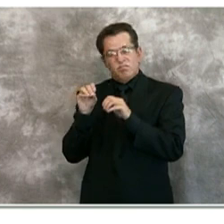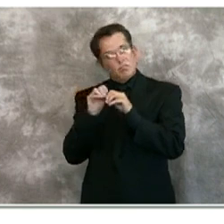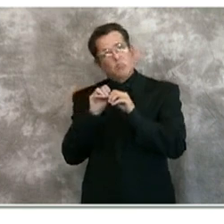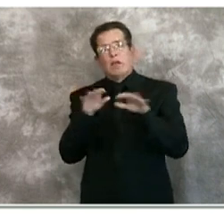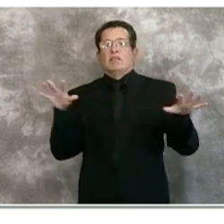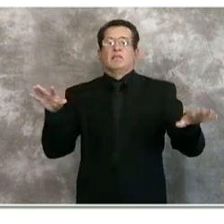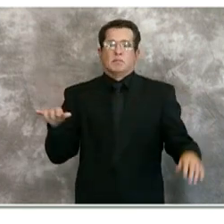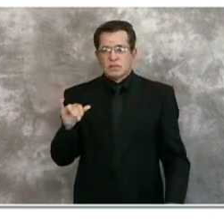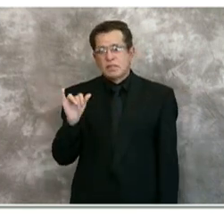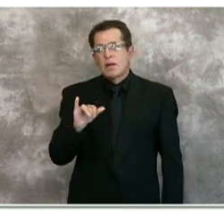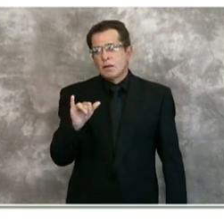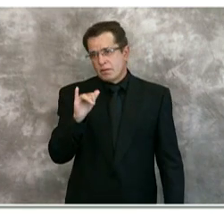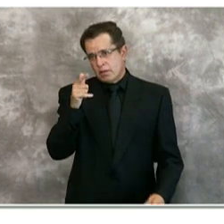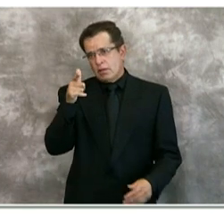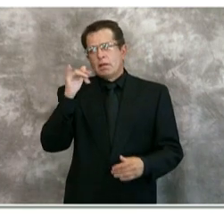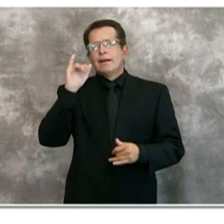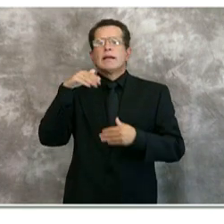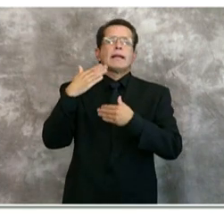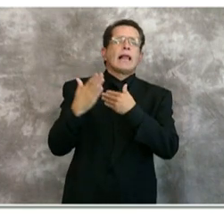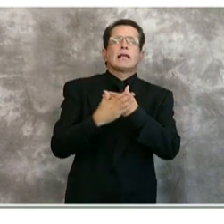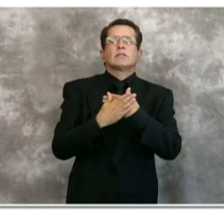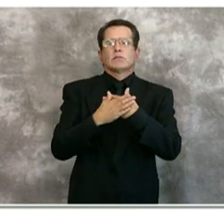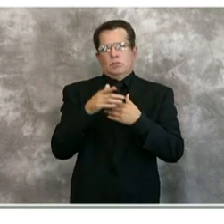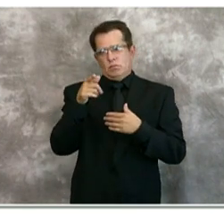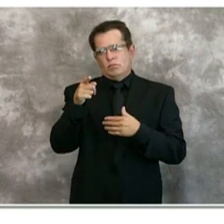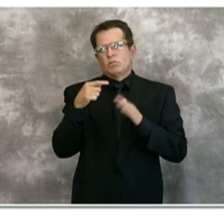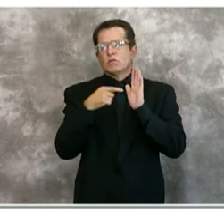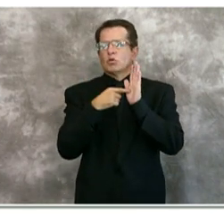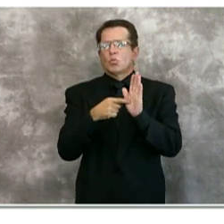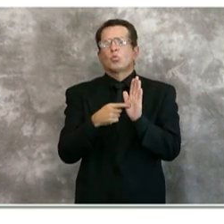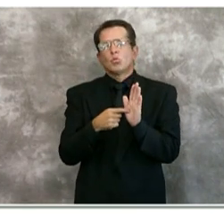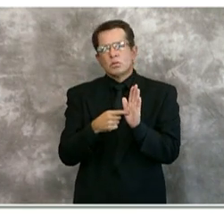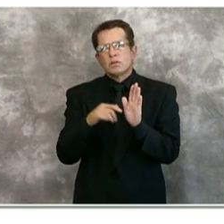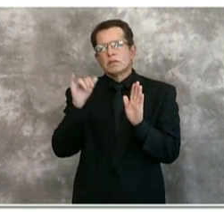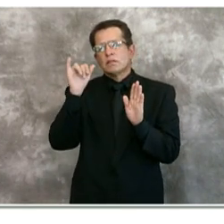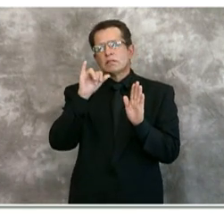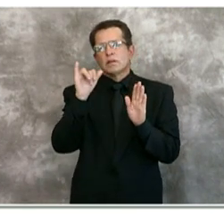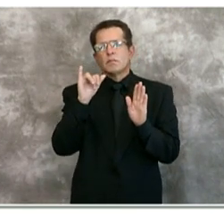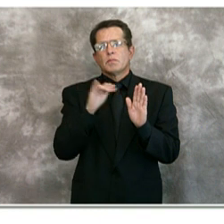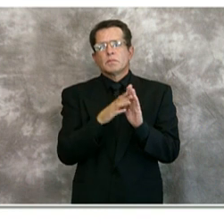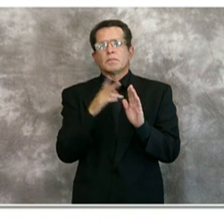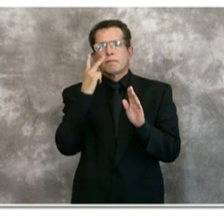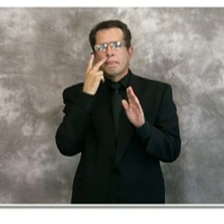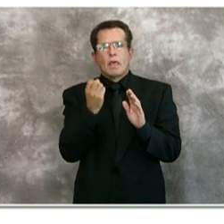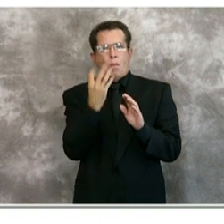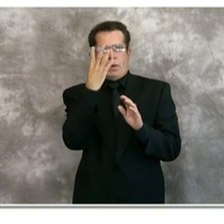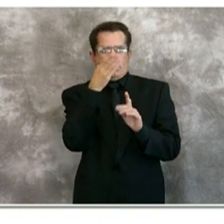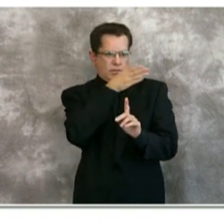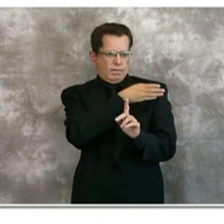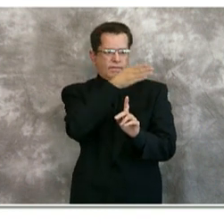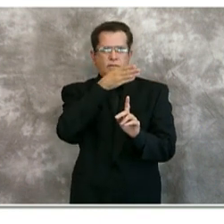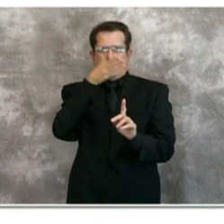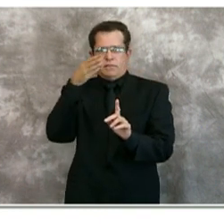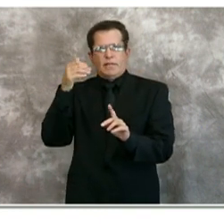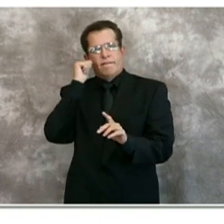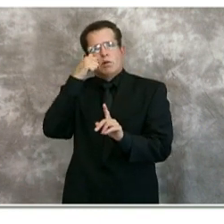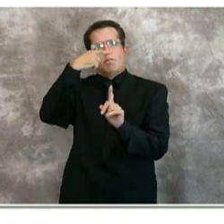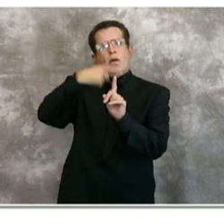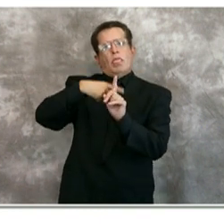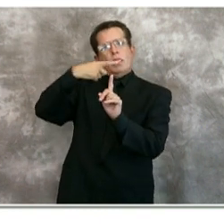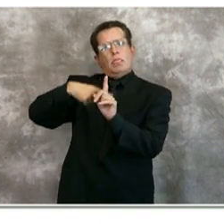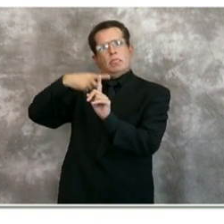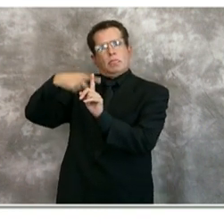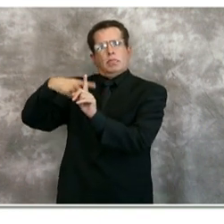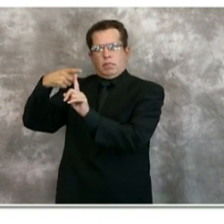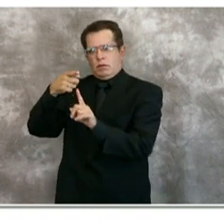next slide, this is related to just an overview of community outbreaks since March, and as